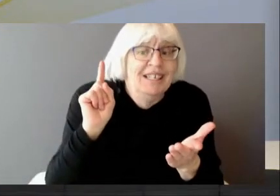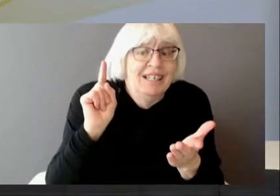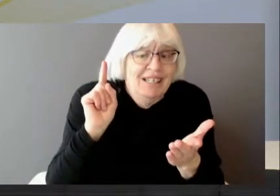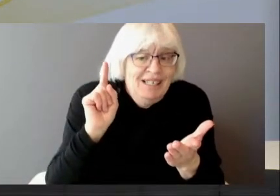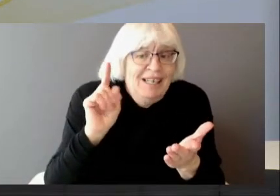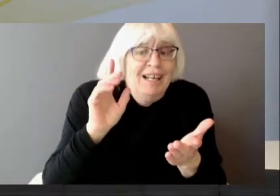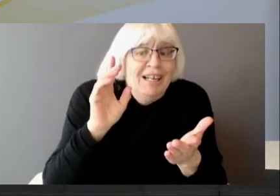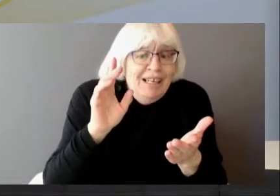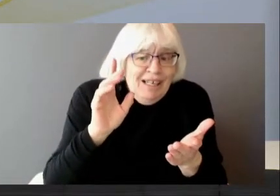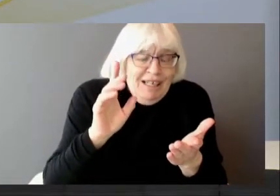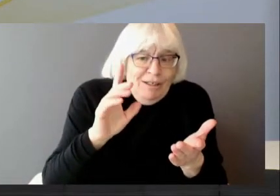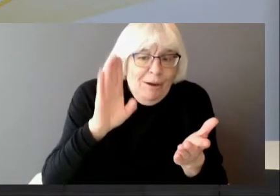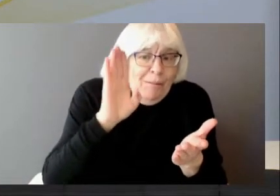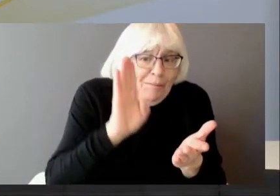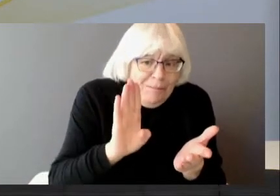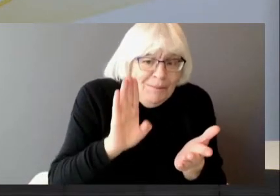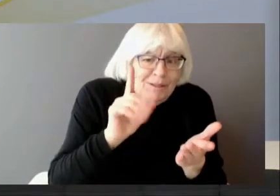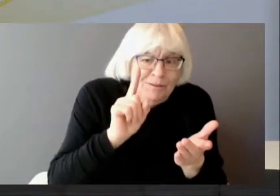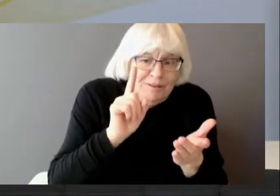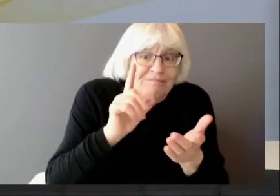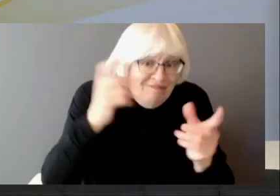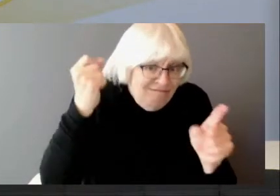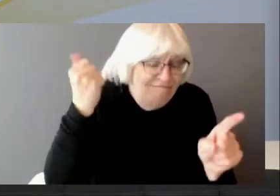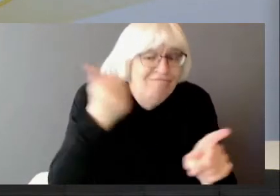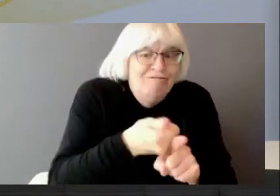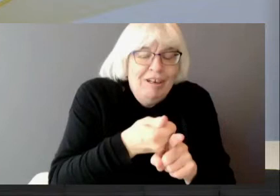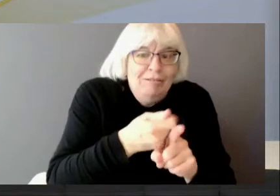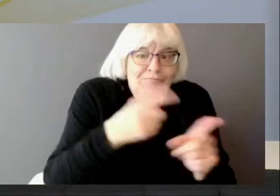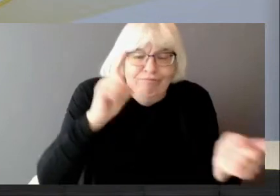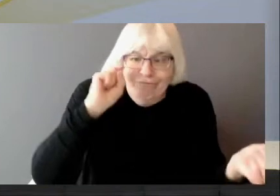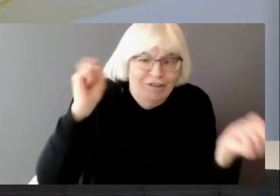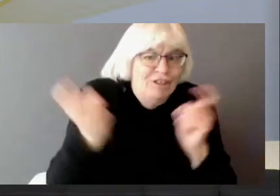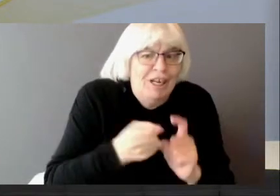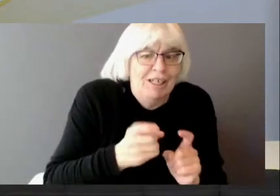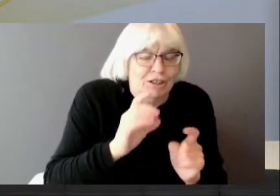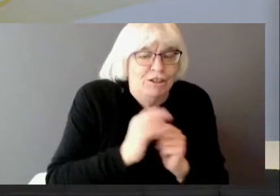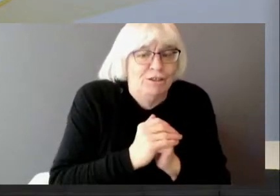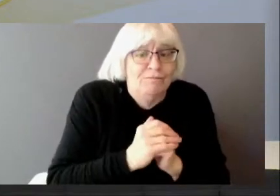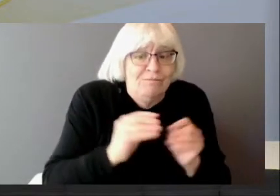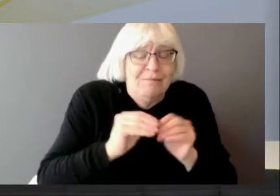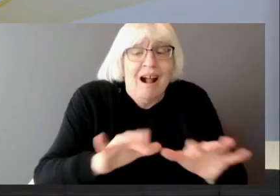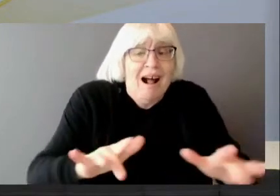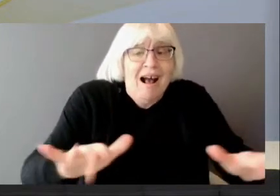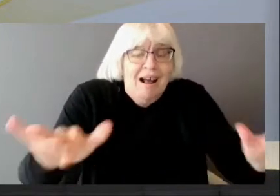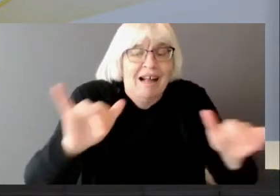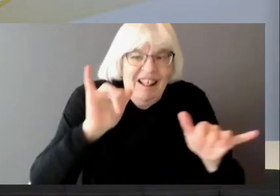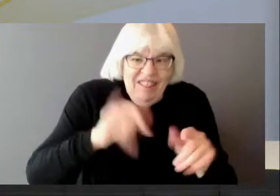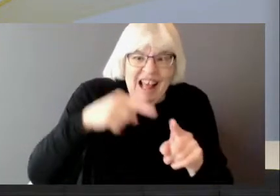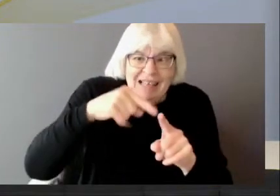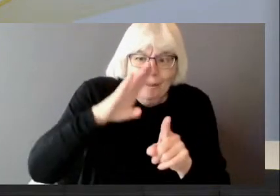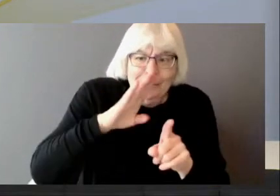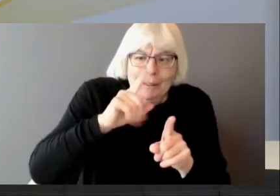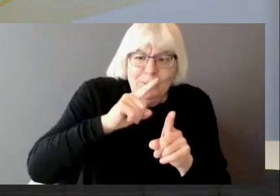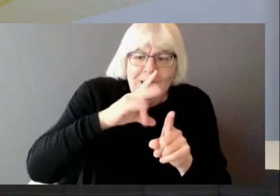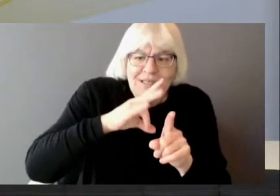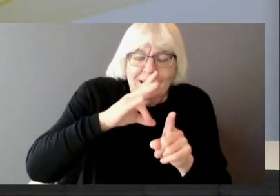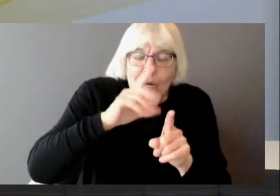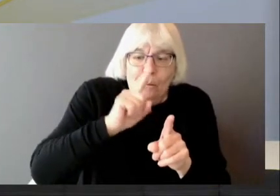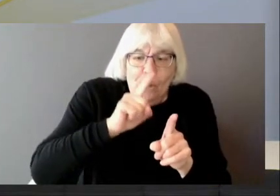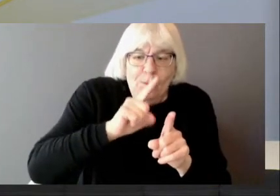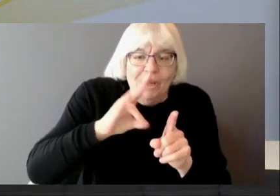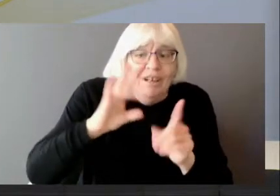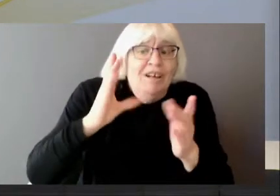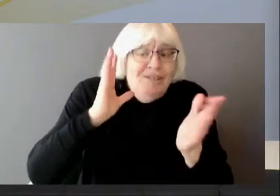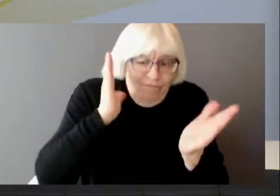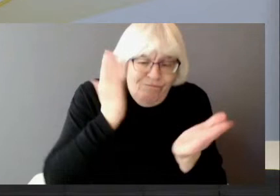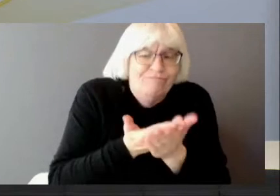change with COVID-19, how fast it can spread, and the amount of disruption it can cause. And I know we've said it